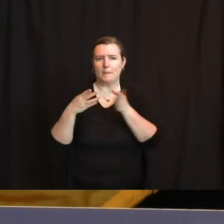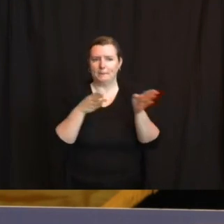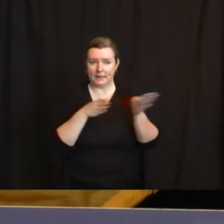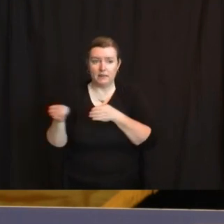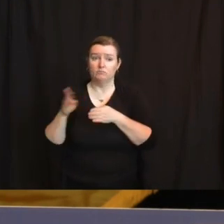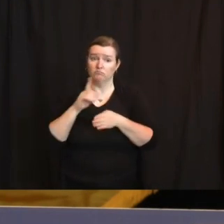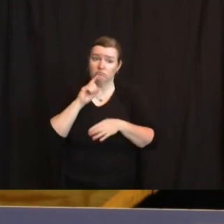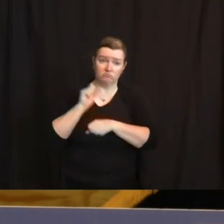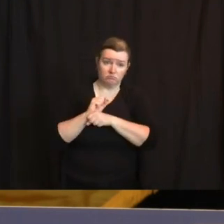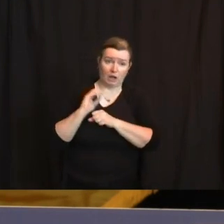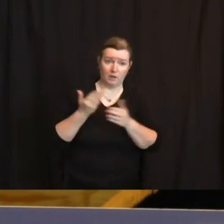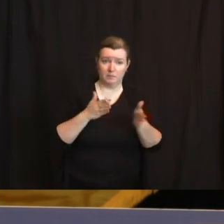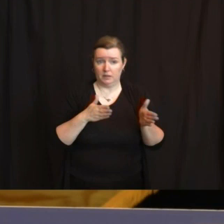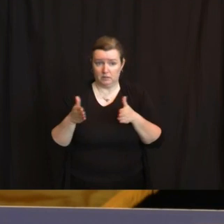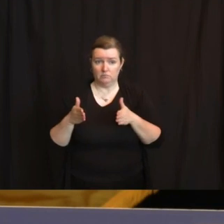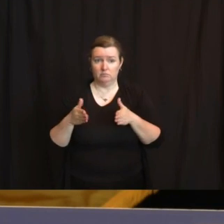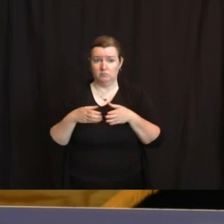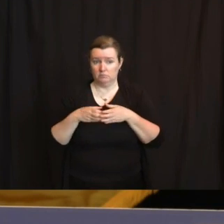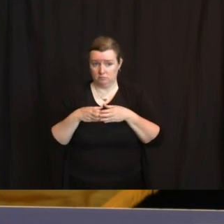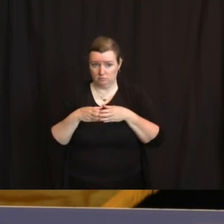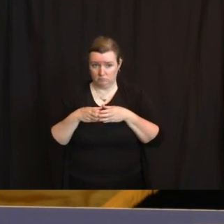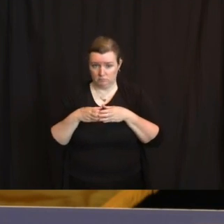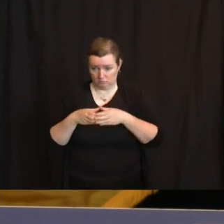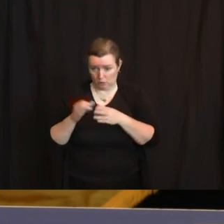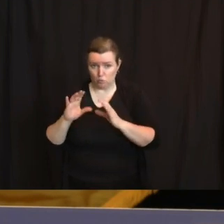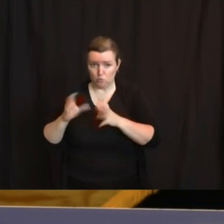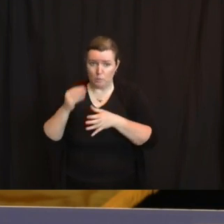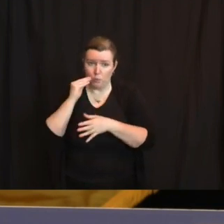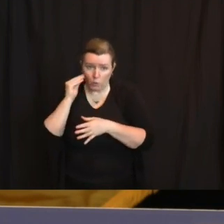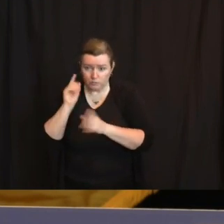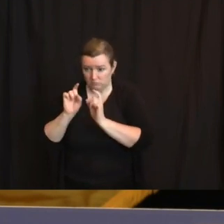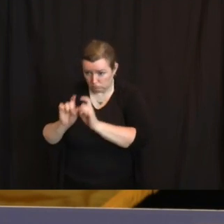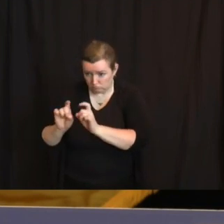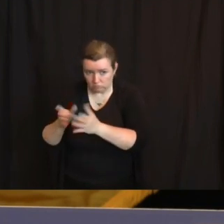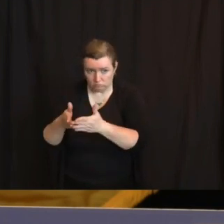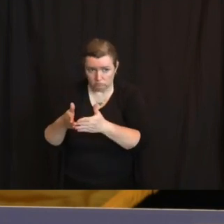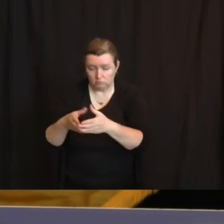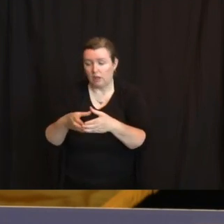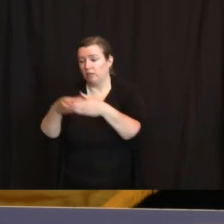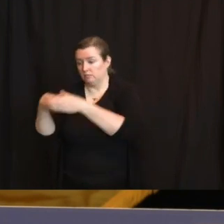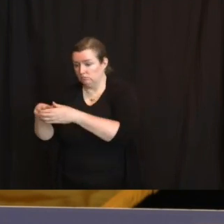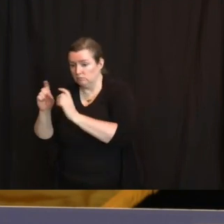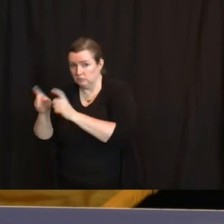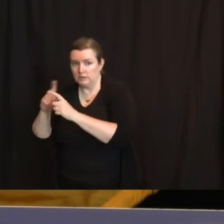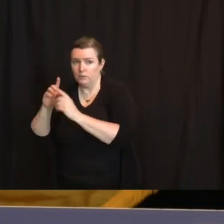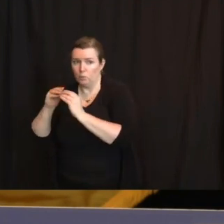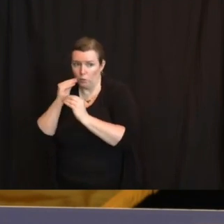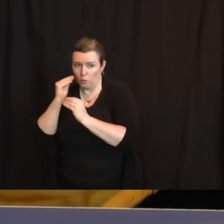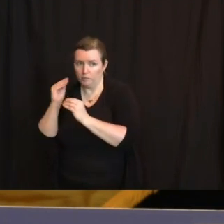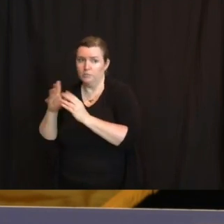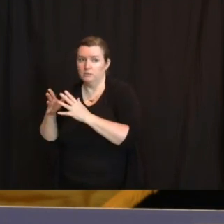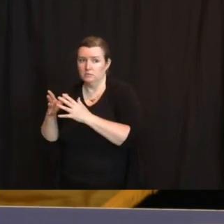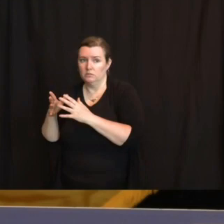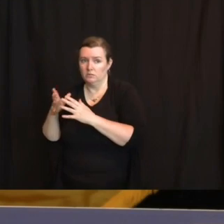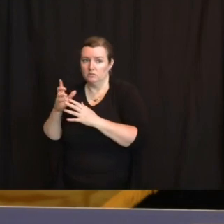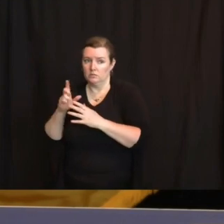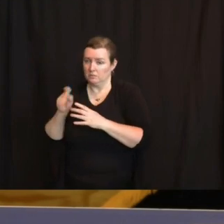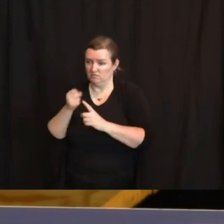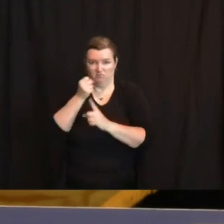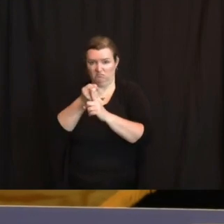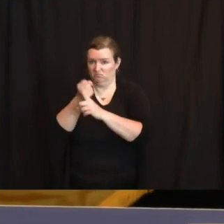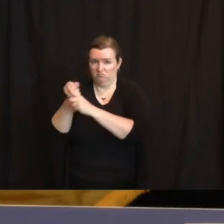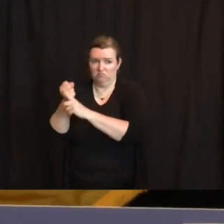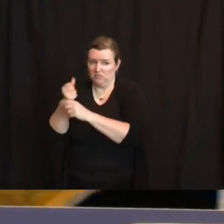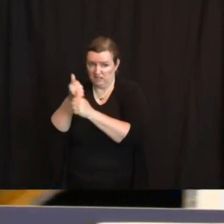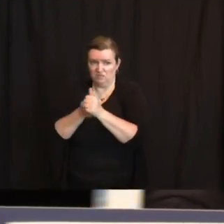home. And there's a lot of them, but we definitely have to hit every single one. I meant to say something